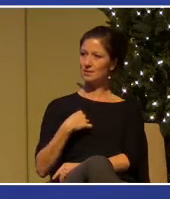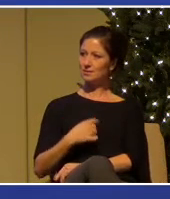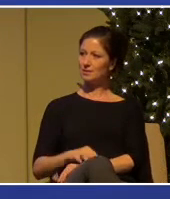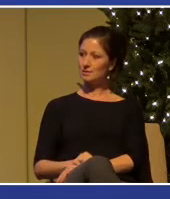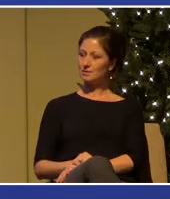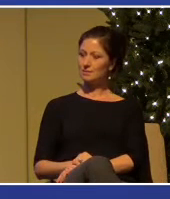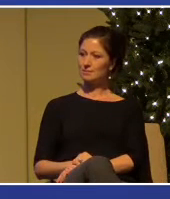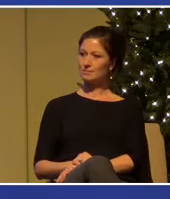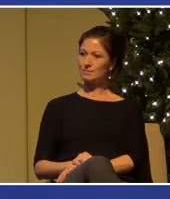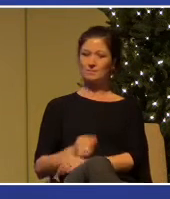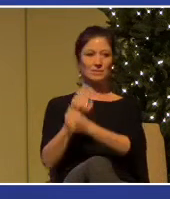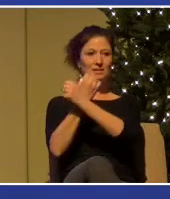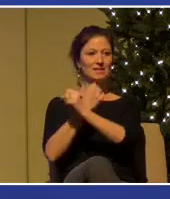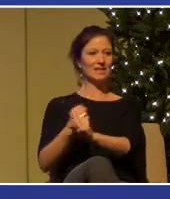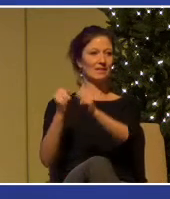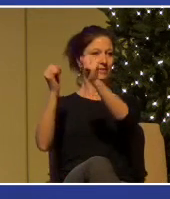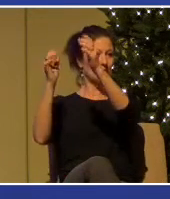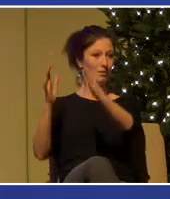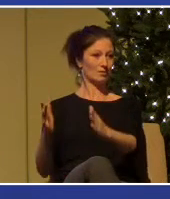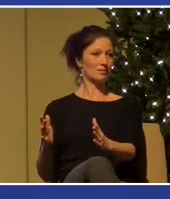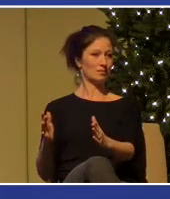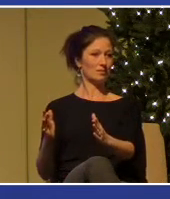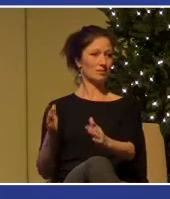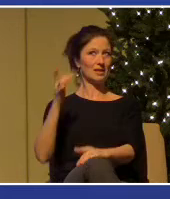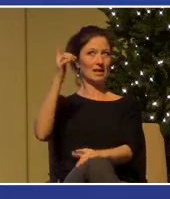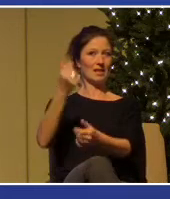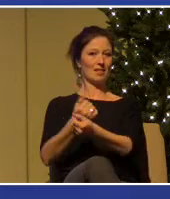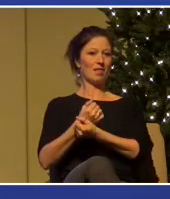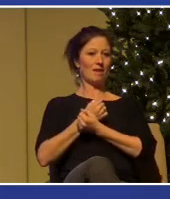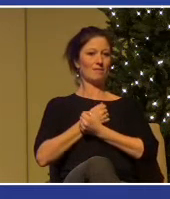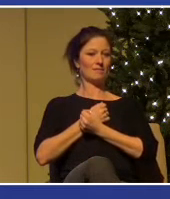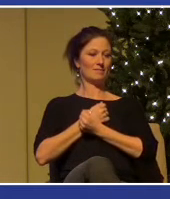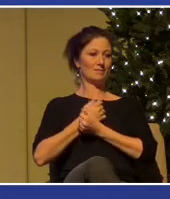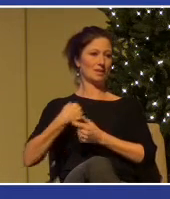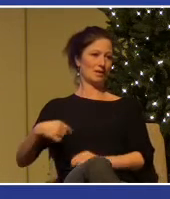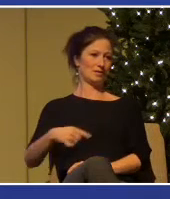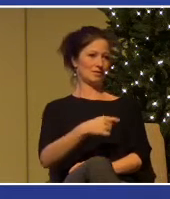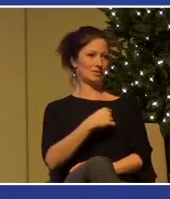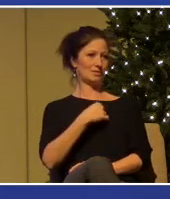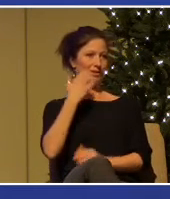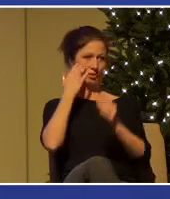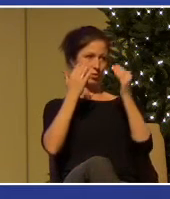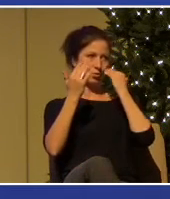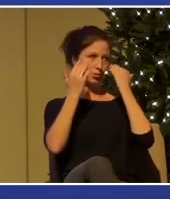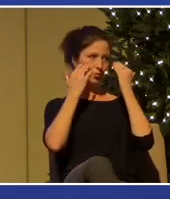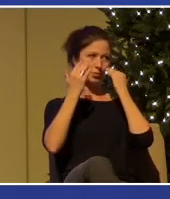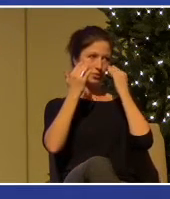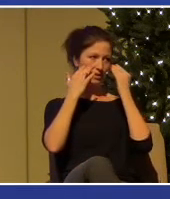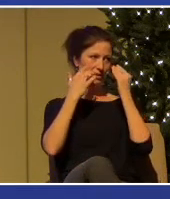The Savior, the one who loves us, the one who knows us.